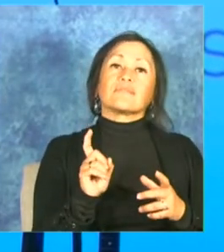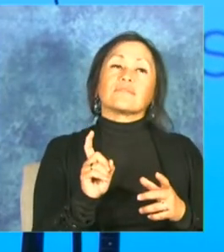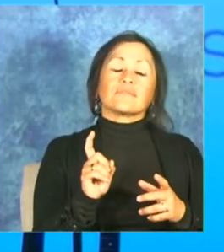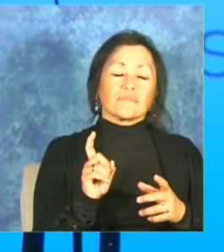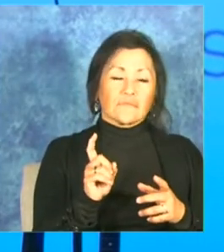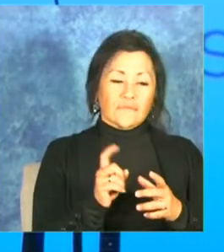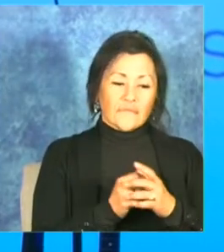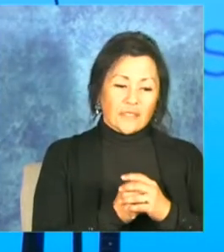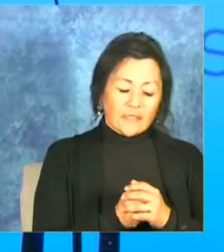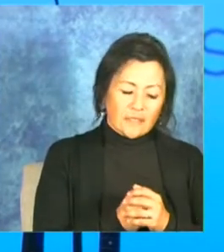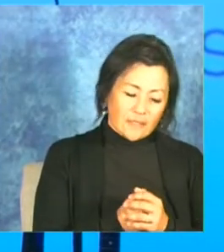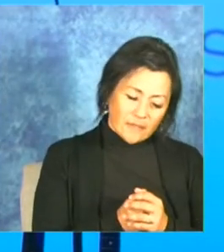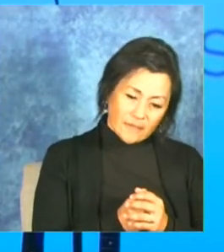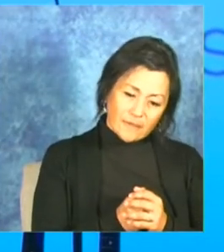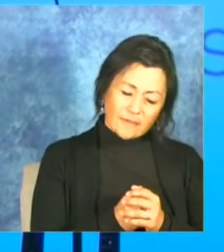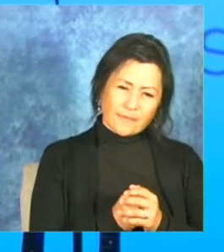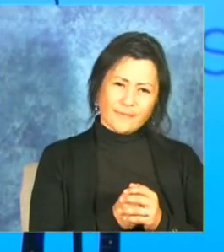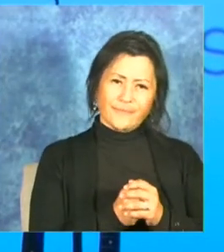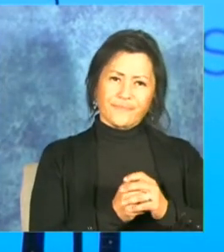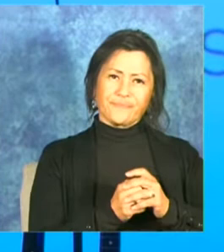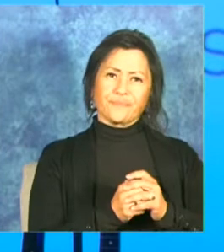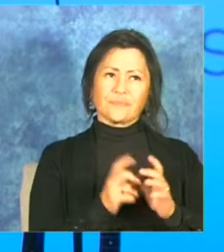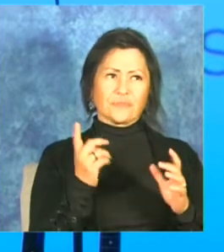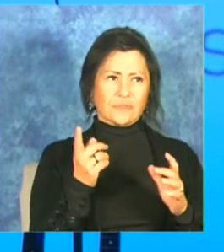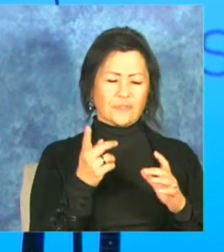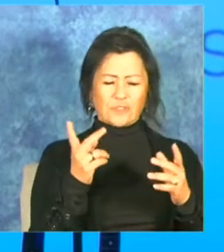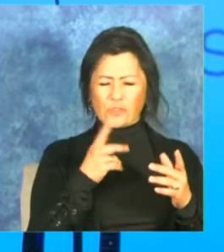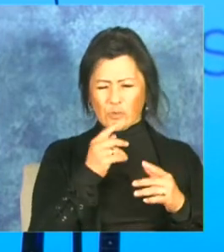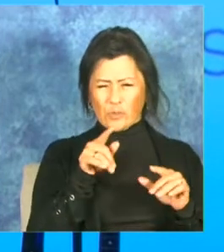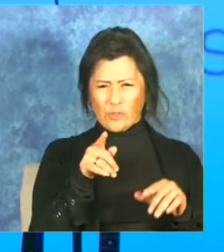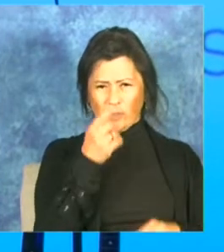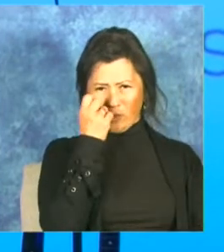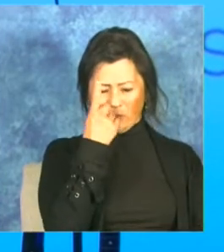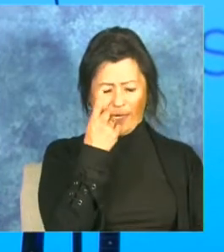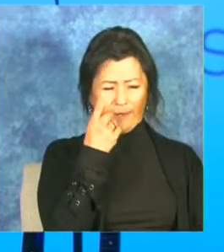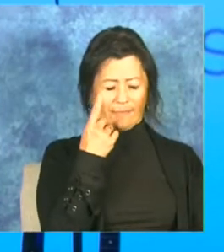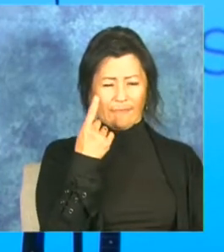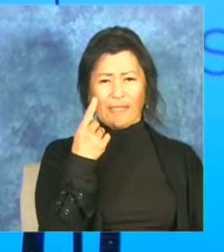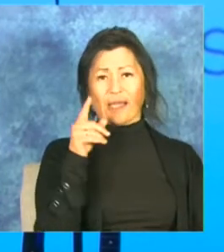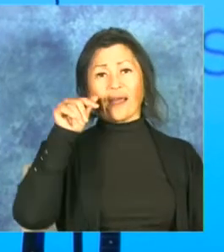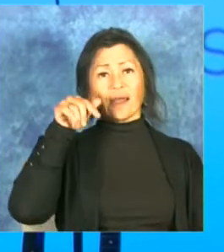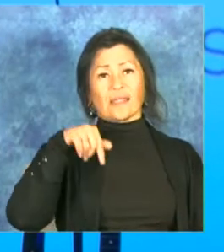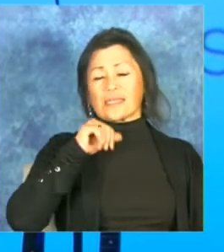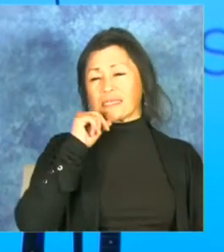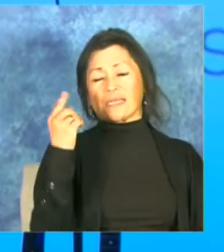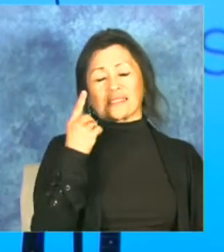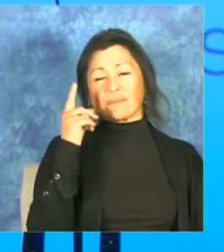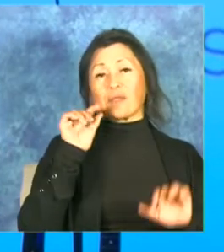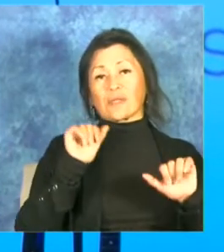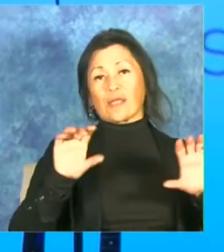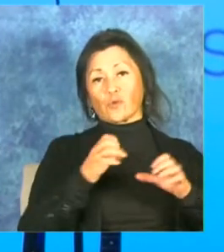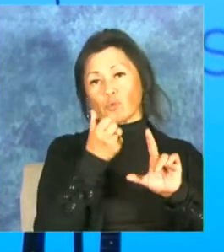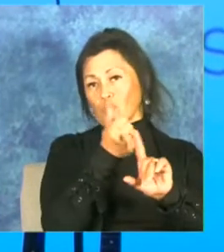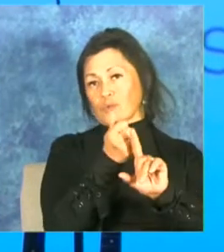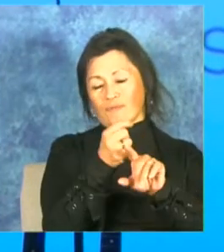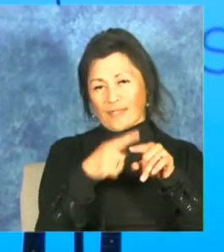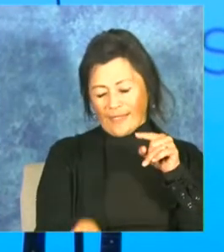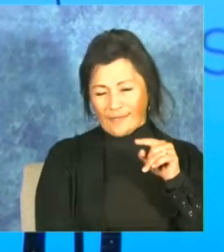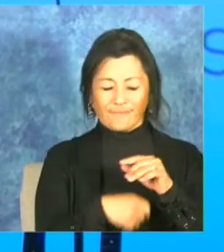place to where you understand this is not something you can do on your own.